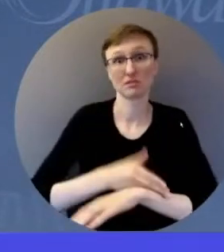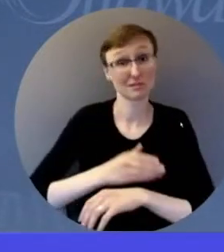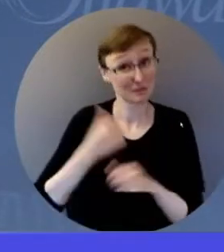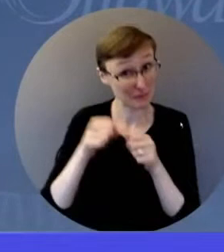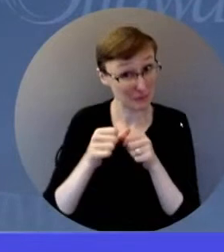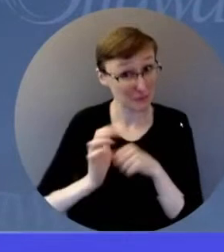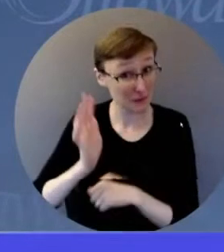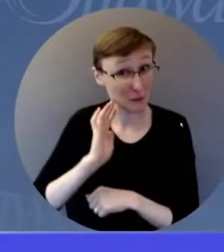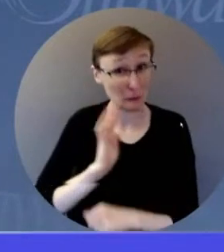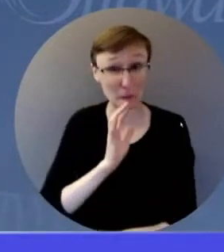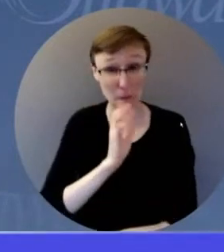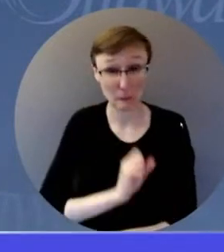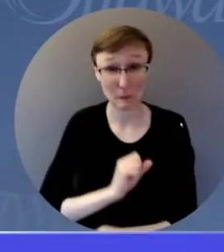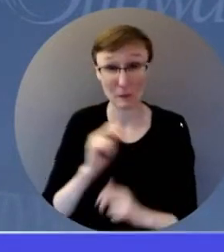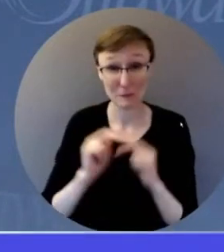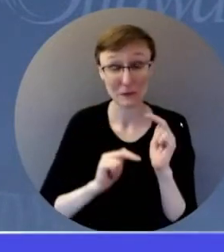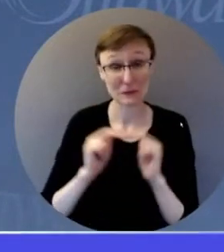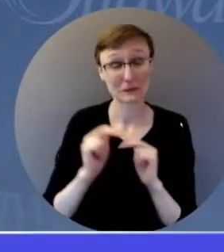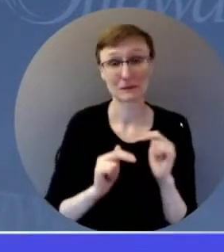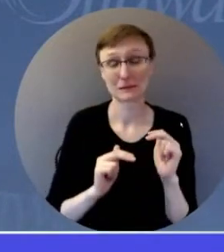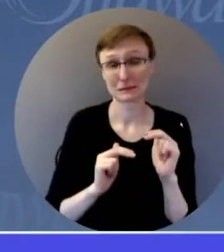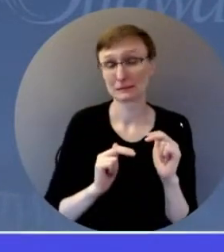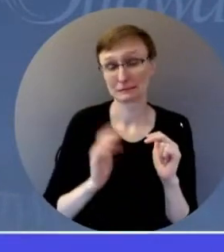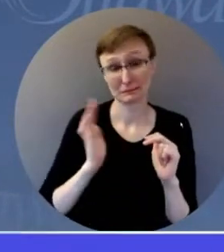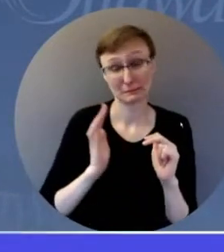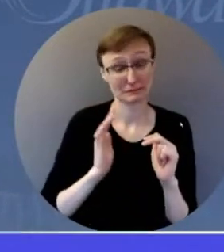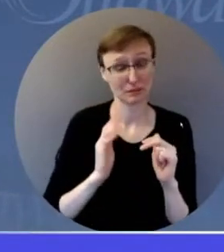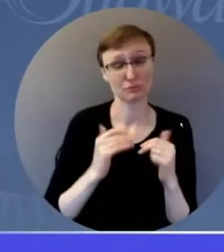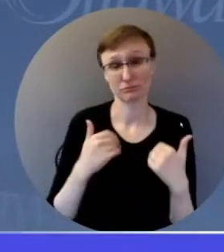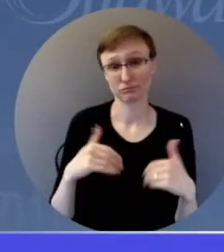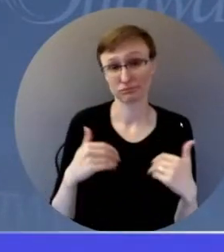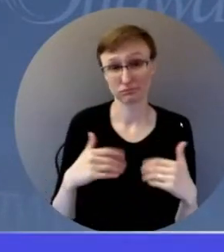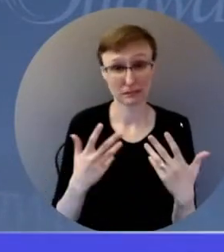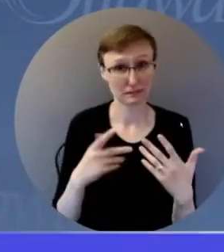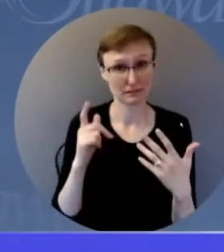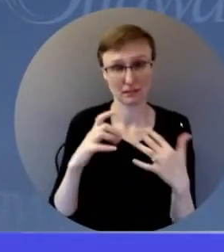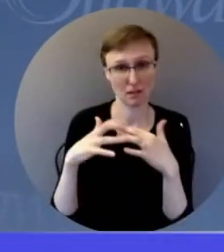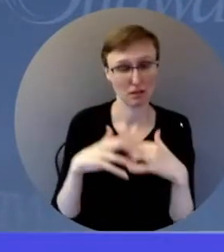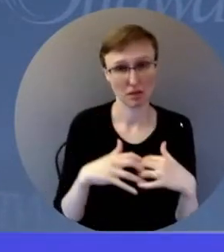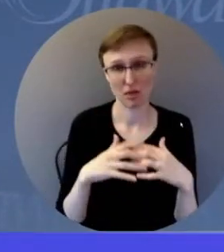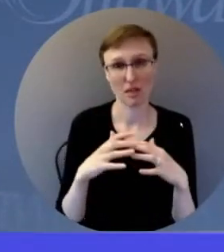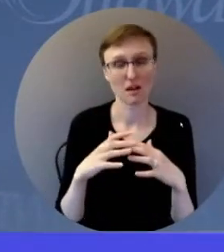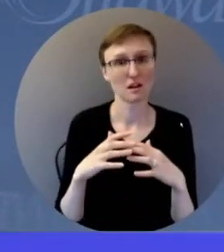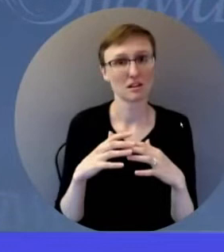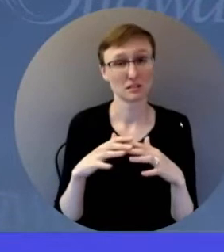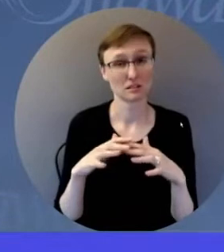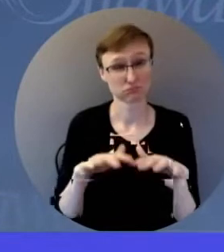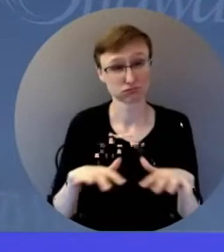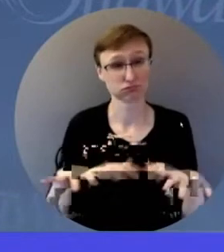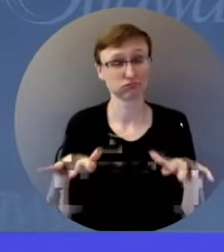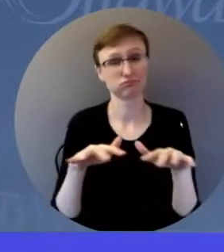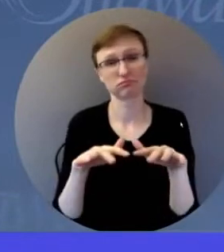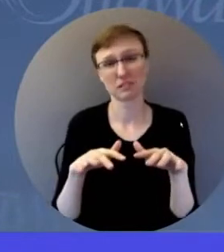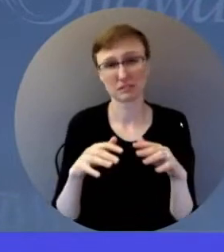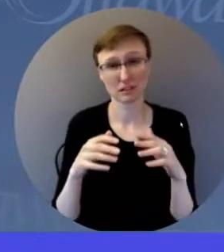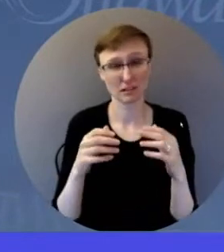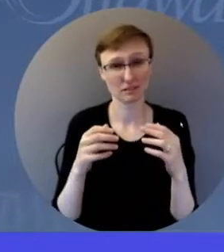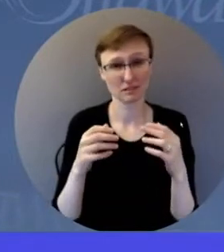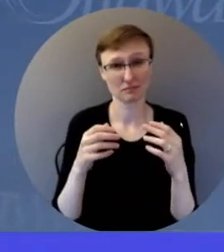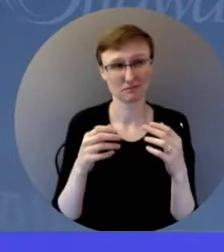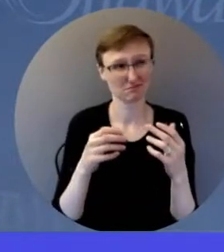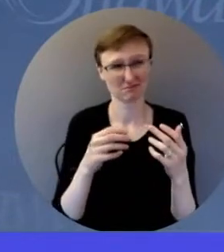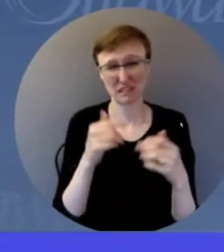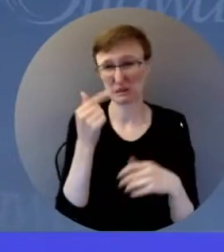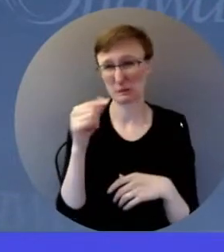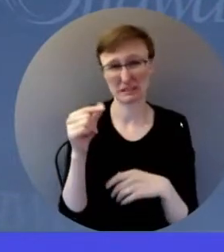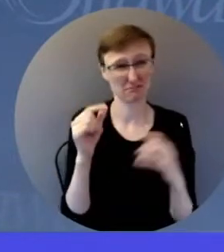buildings that were ready to be torn down, and acres of asphalt covering the site, virtually no green space. So